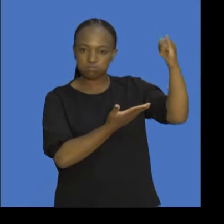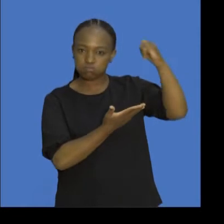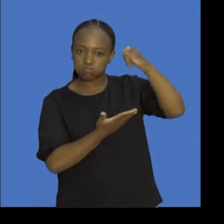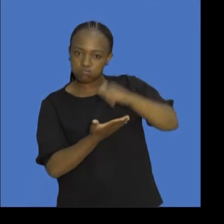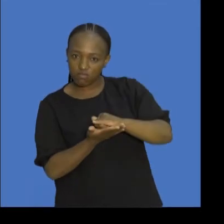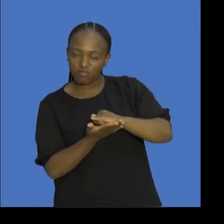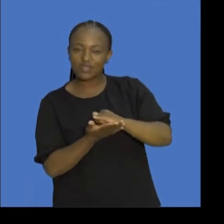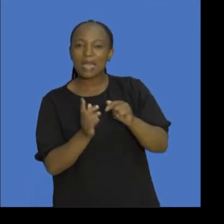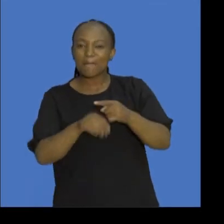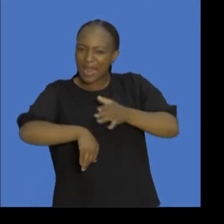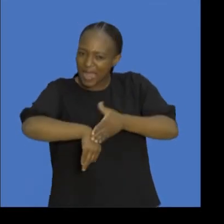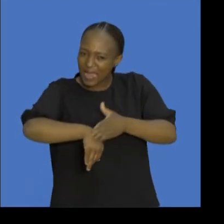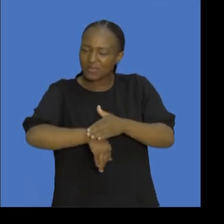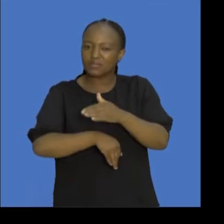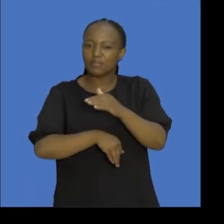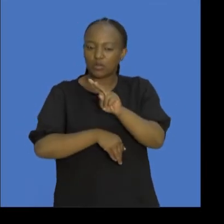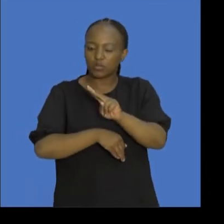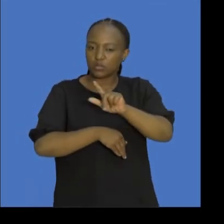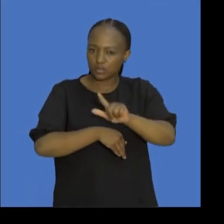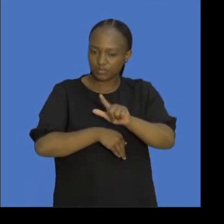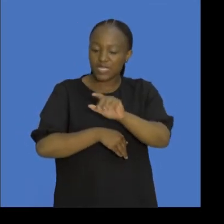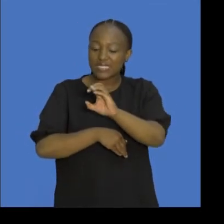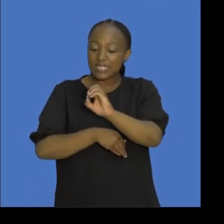by 0 to 10 minutes late.